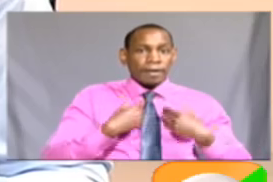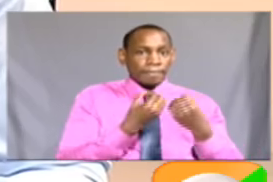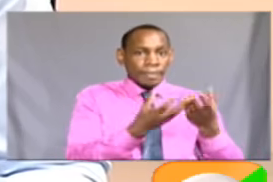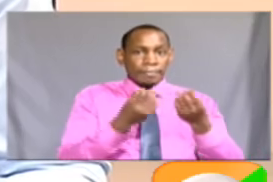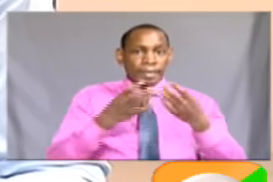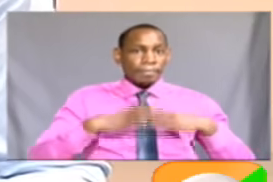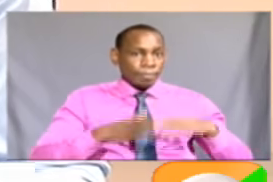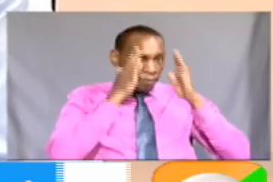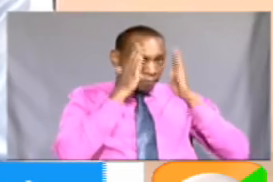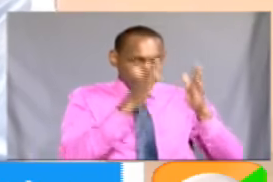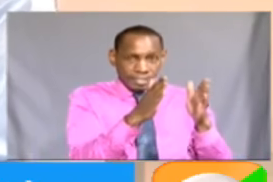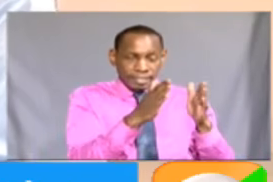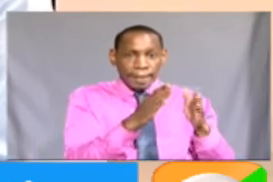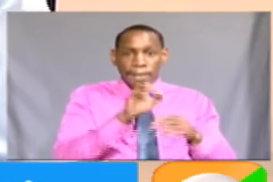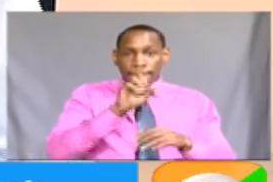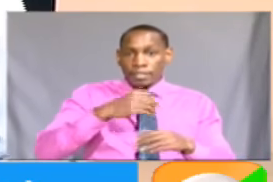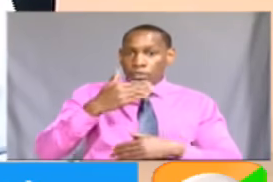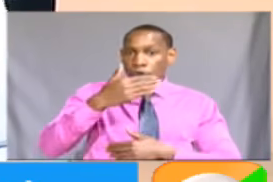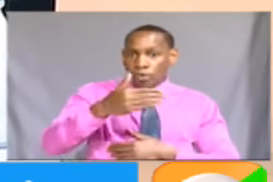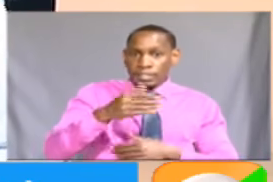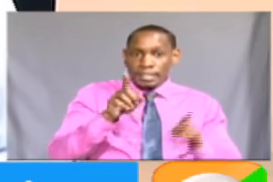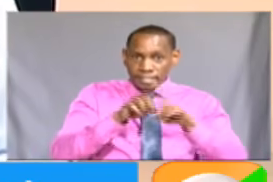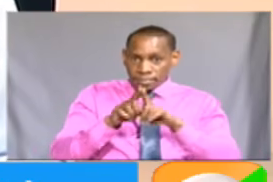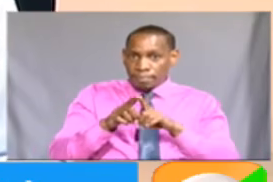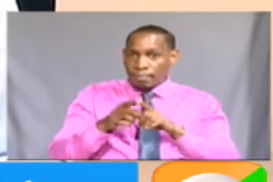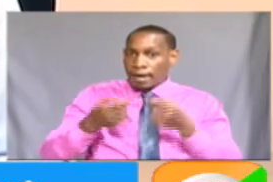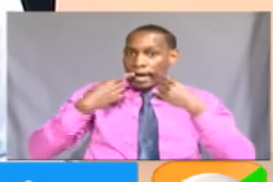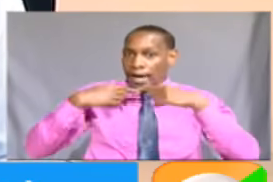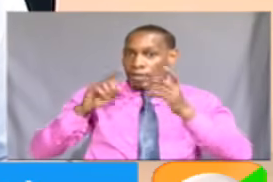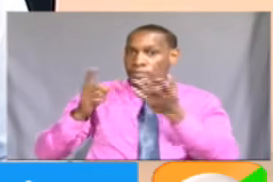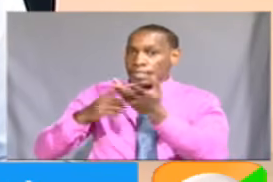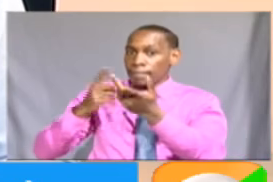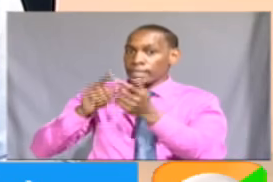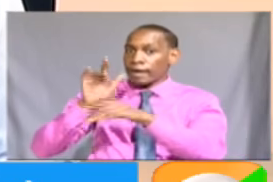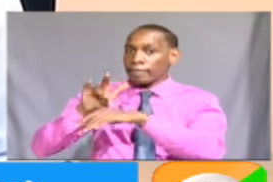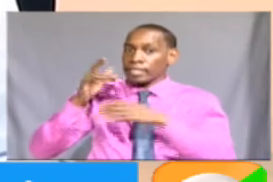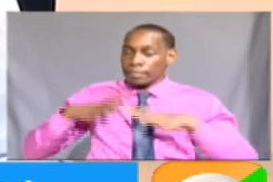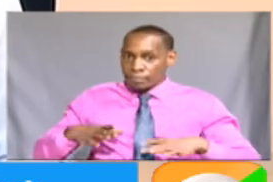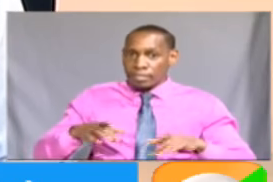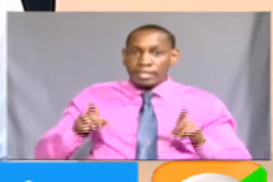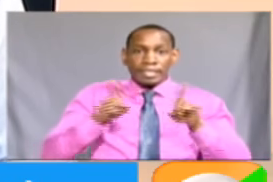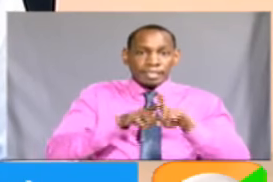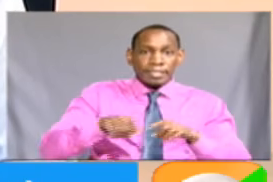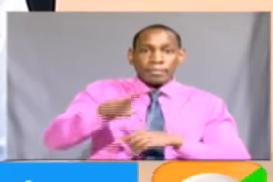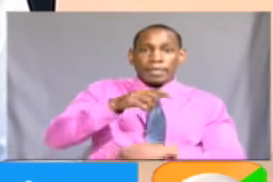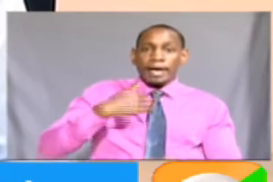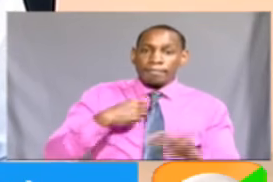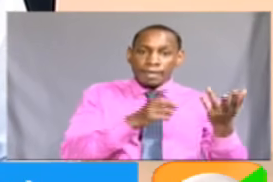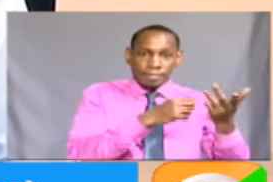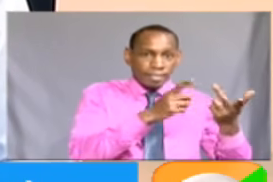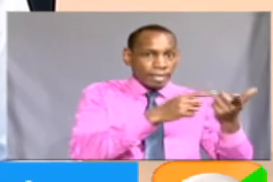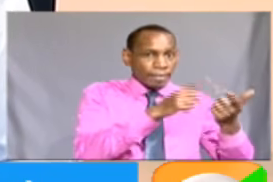many watchers. He needs to, almost on a daily basis, the same way he's releasing figures of the infected, let's have the